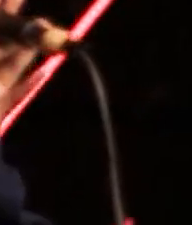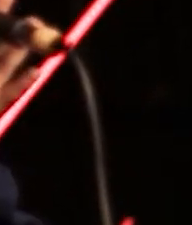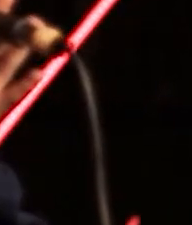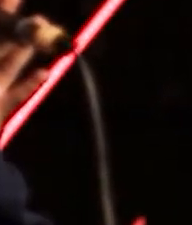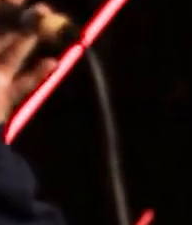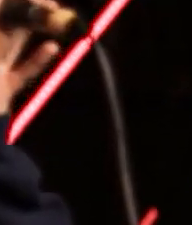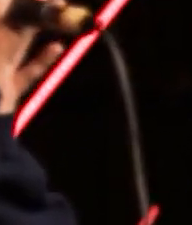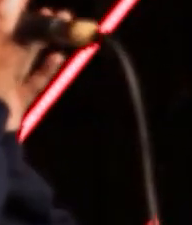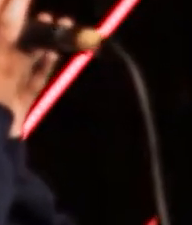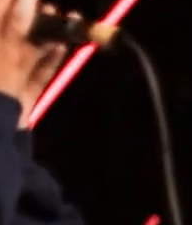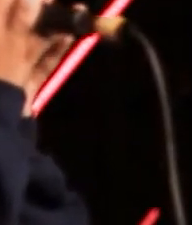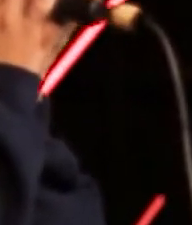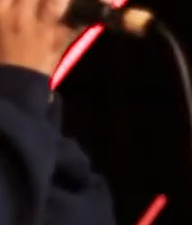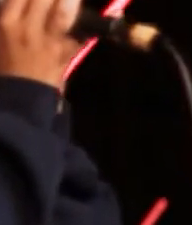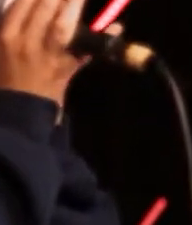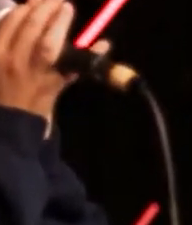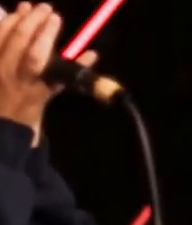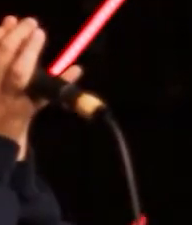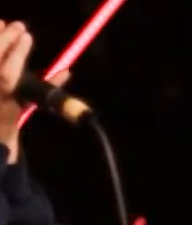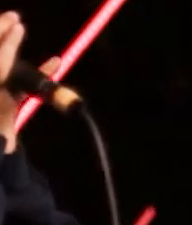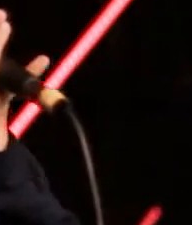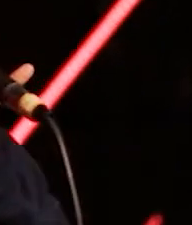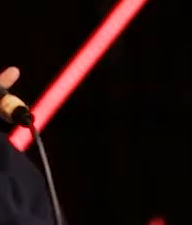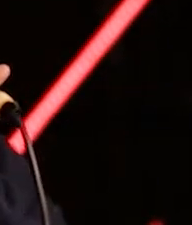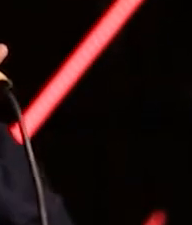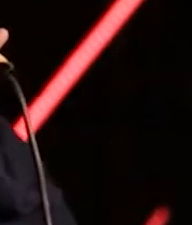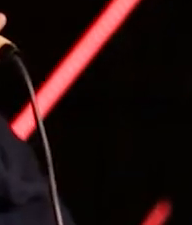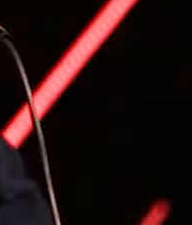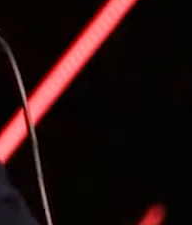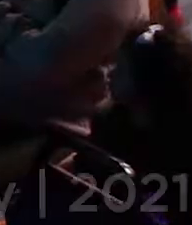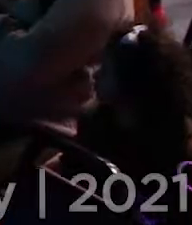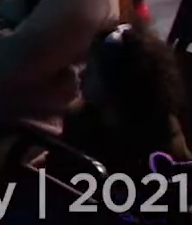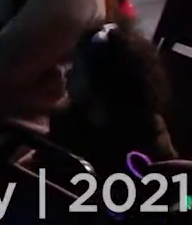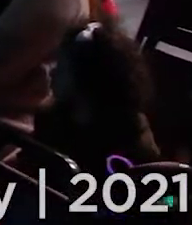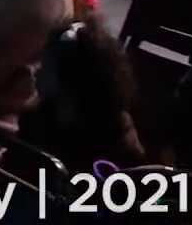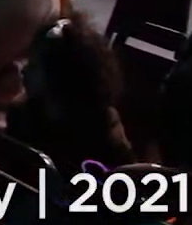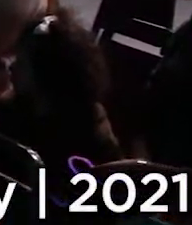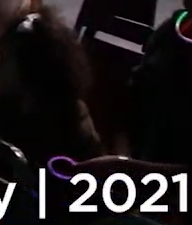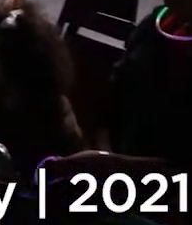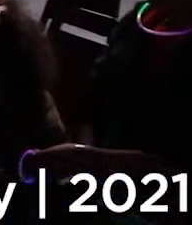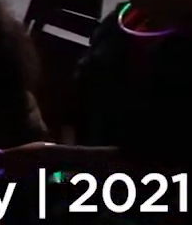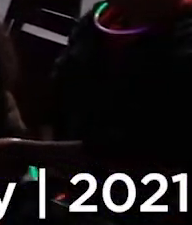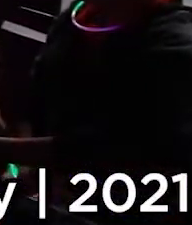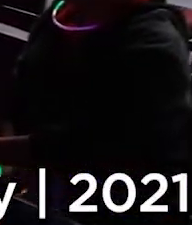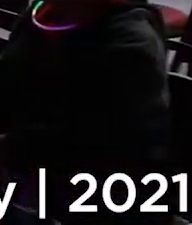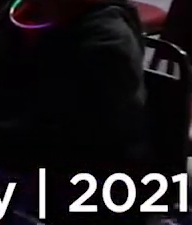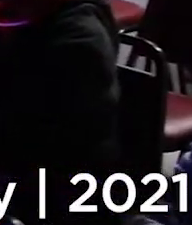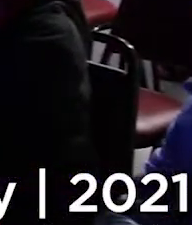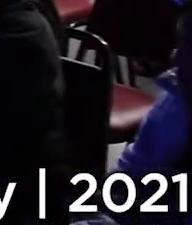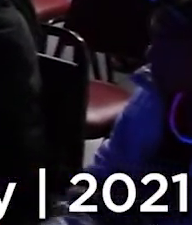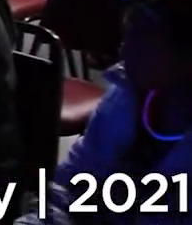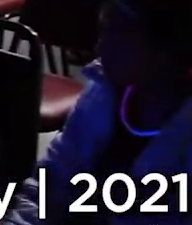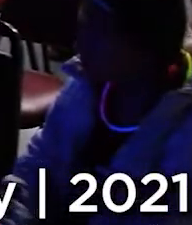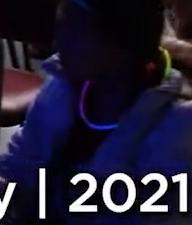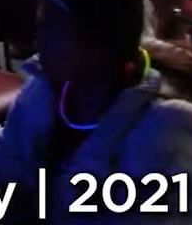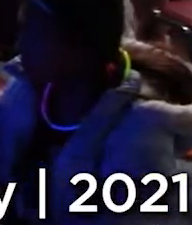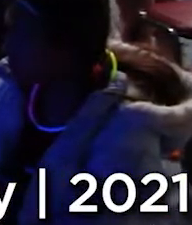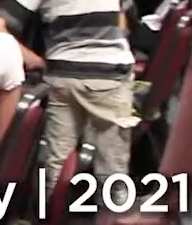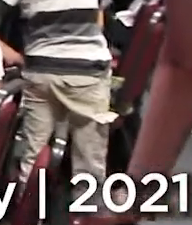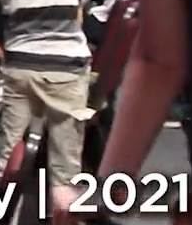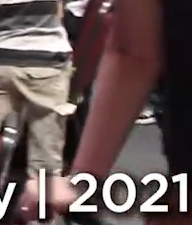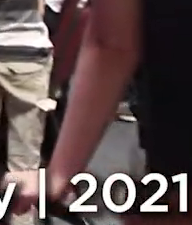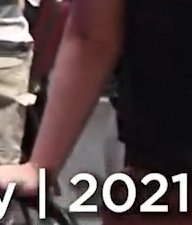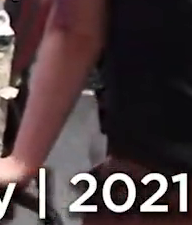our community here at New Life, reaching out into the neighboring community and building relationships, building bridges,